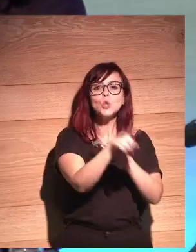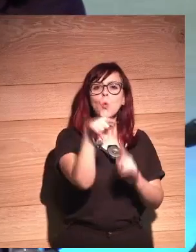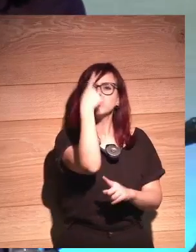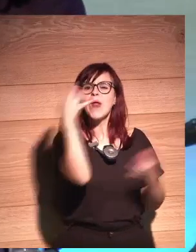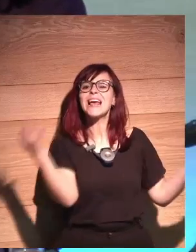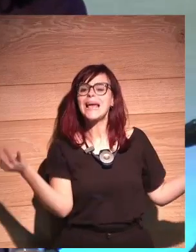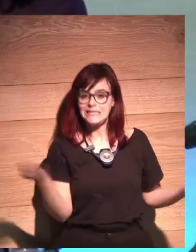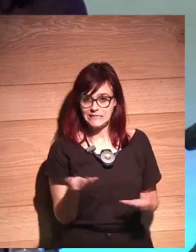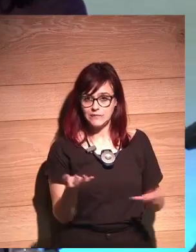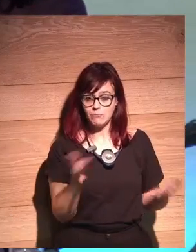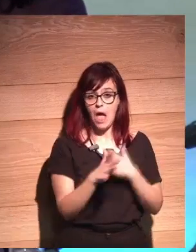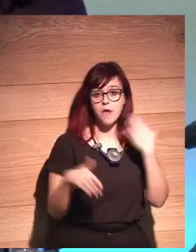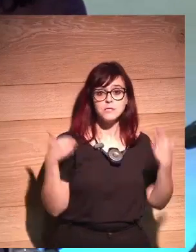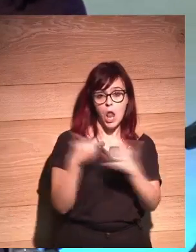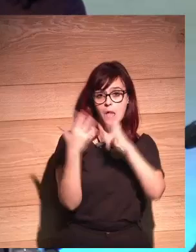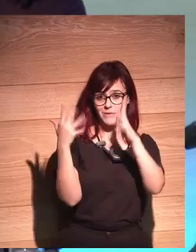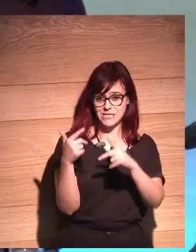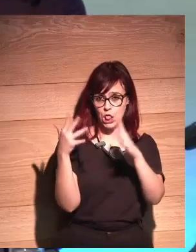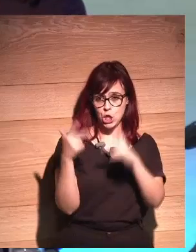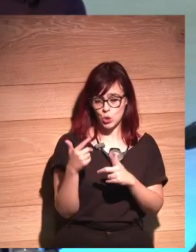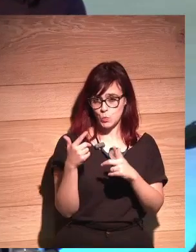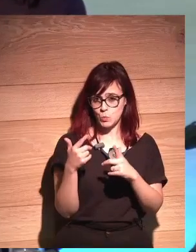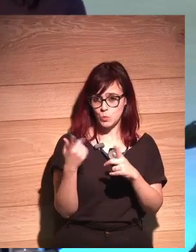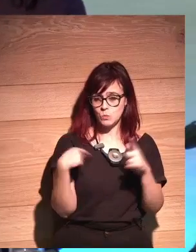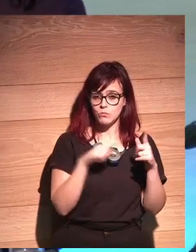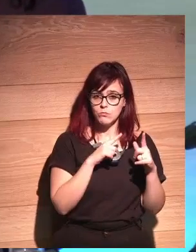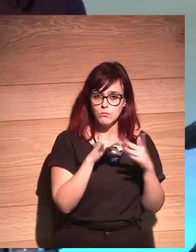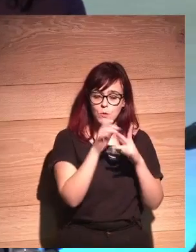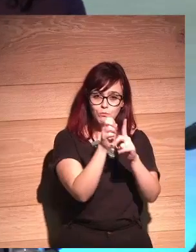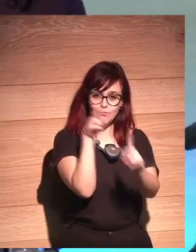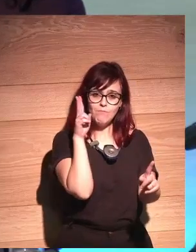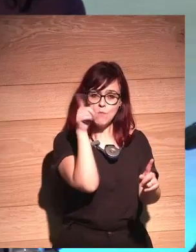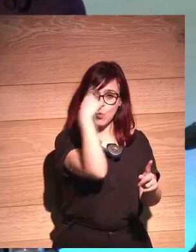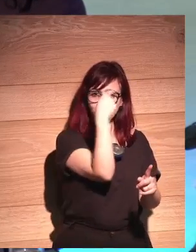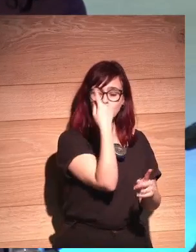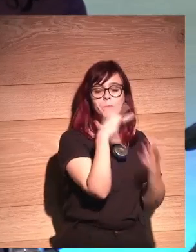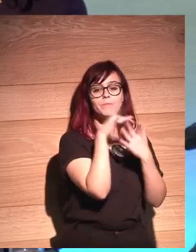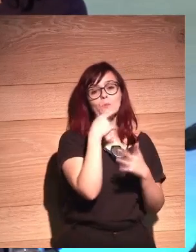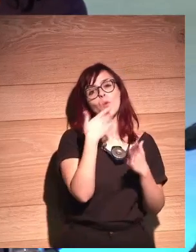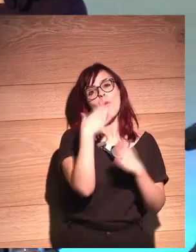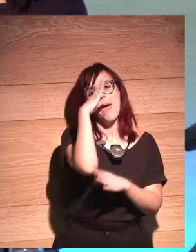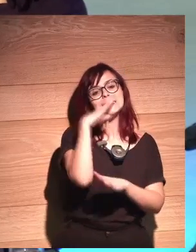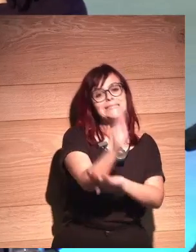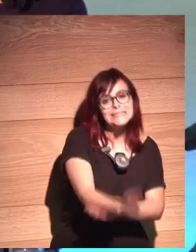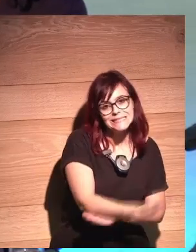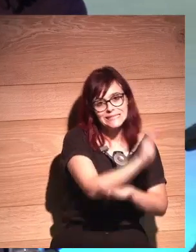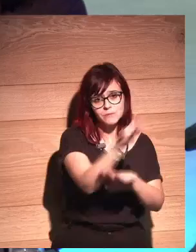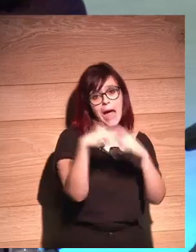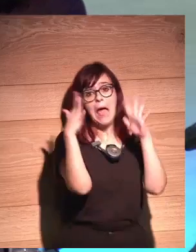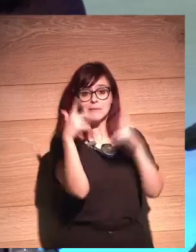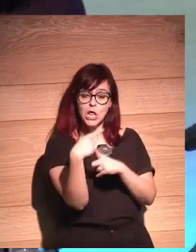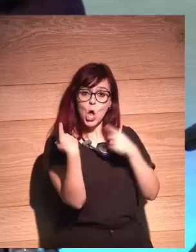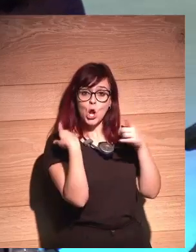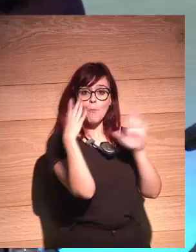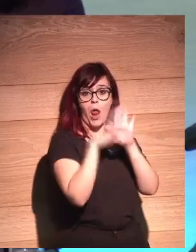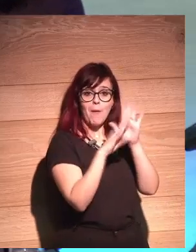really understand by cultural management? This can be a broader dimension. From the administration,